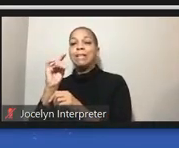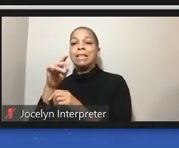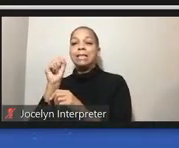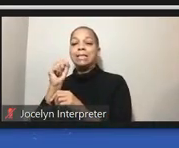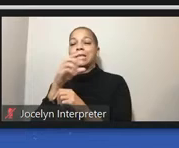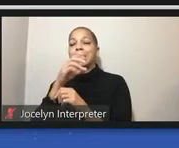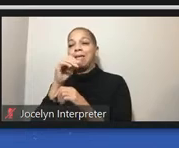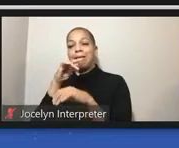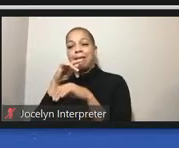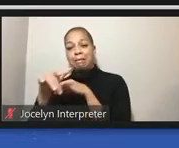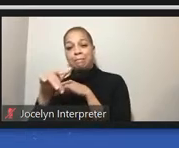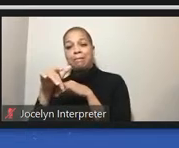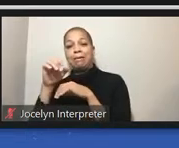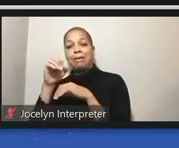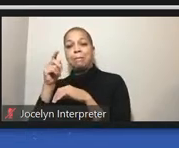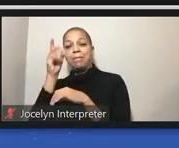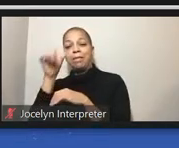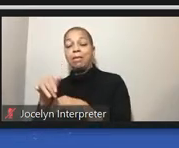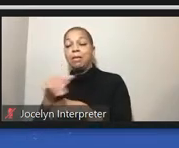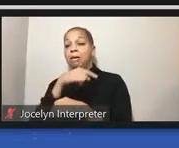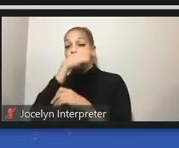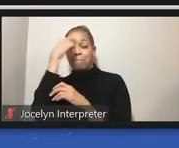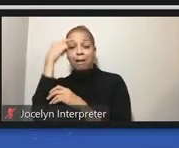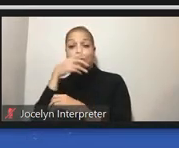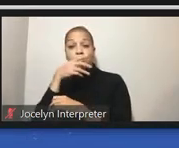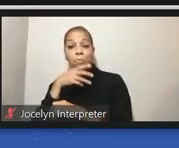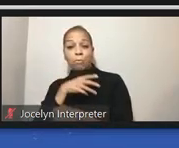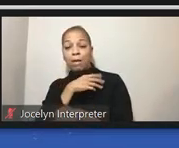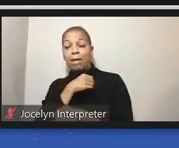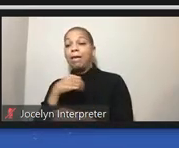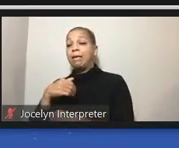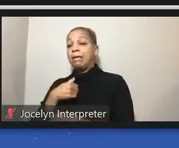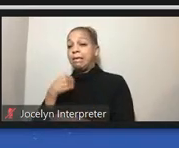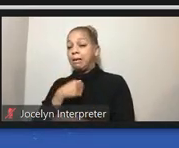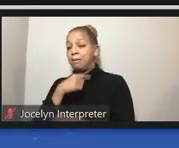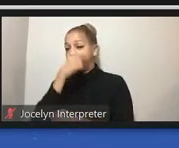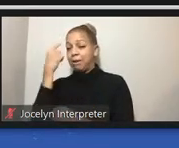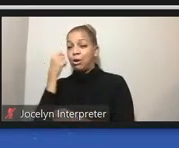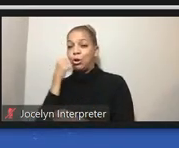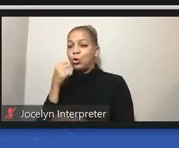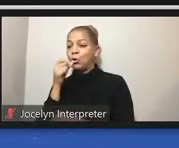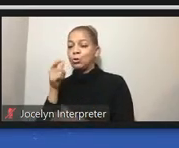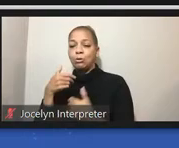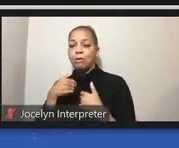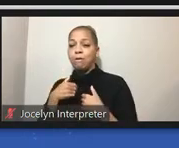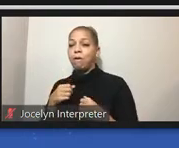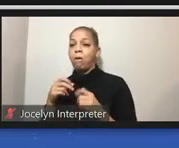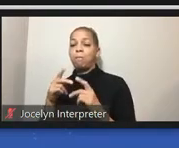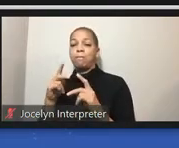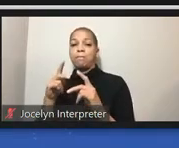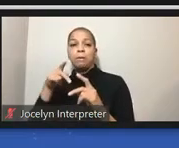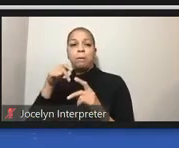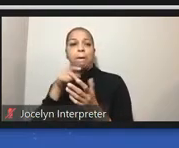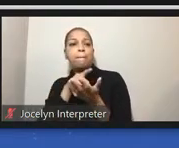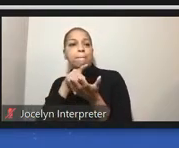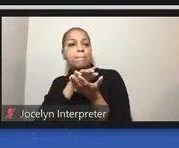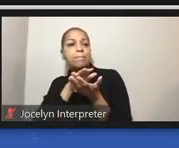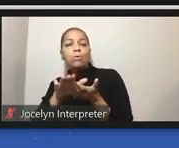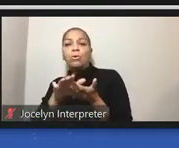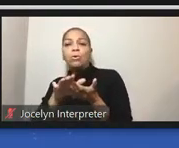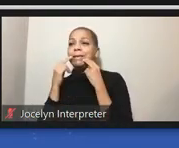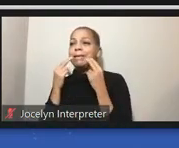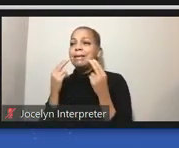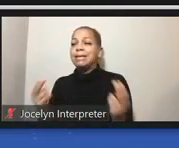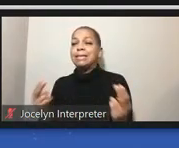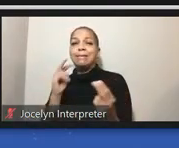empathy. Black women, even young Black girls, are not afforded the purity of innocent victimhood status